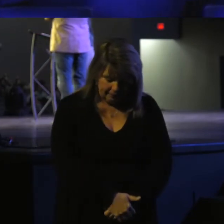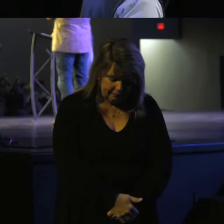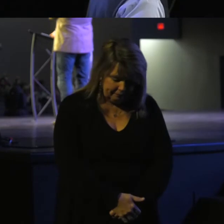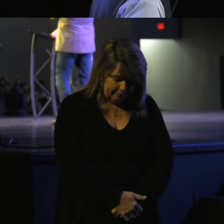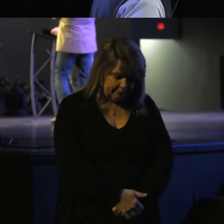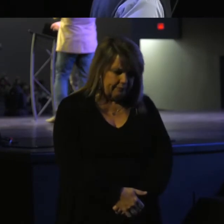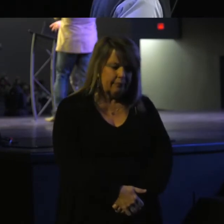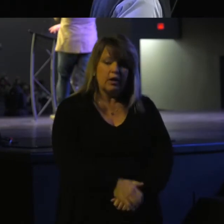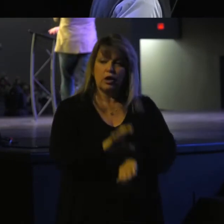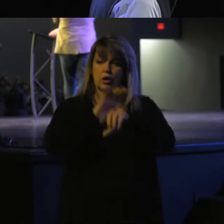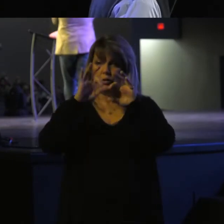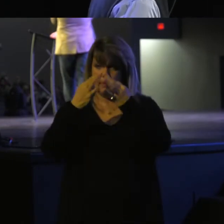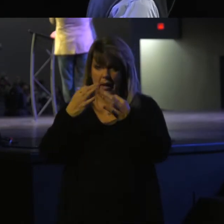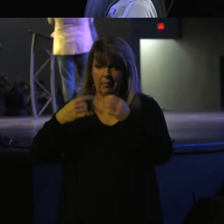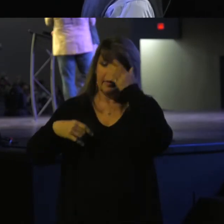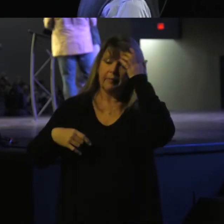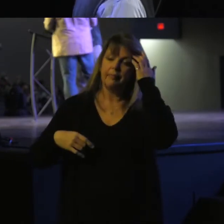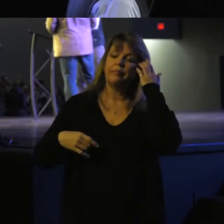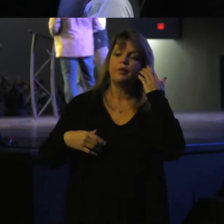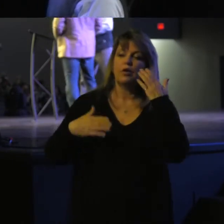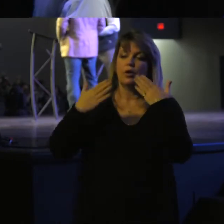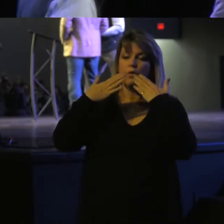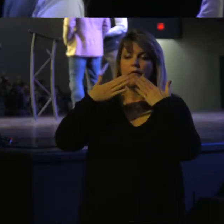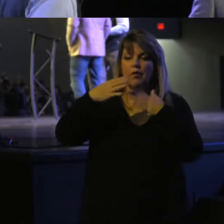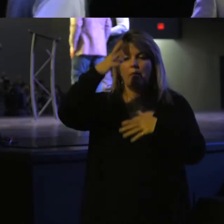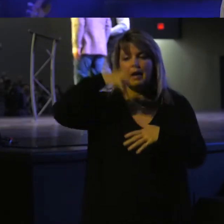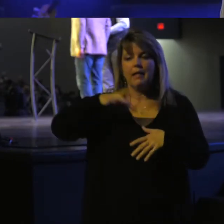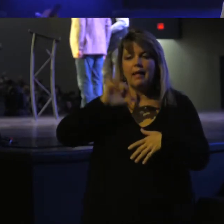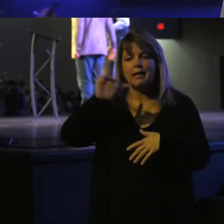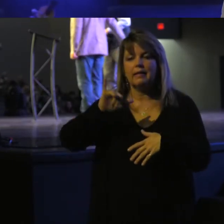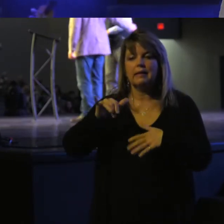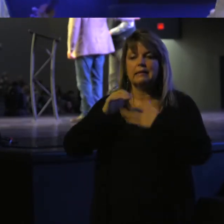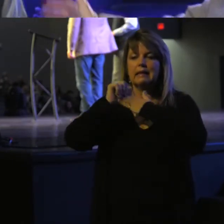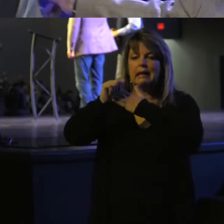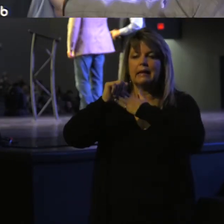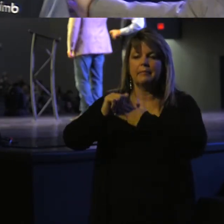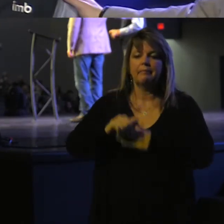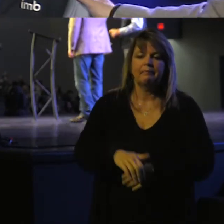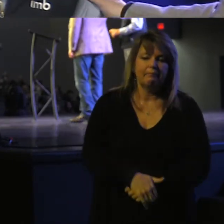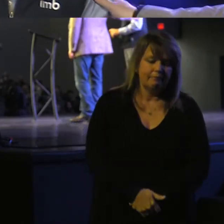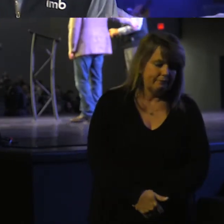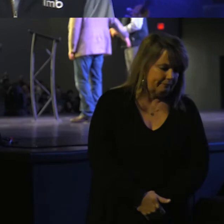Amen. Amen. Church family, aren't you grateful for a man like this leading our missionaries?